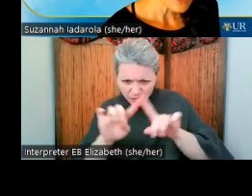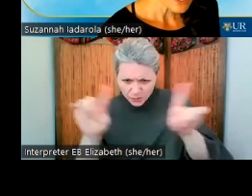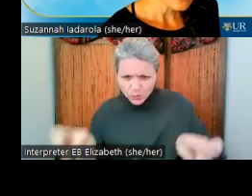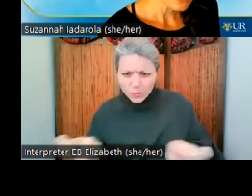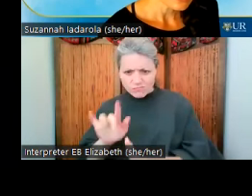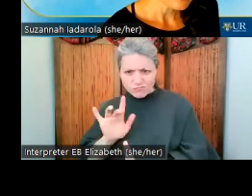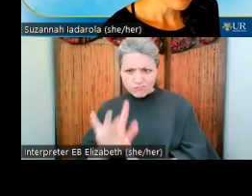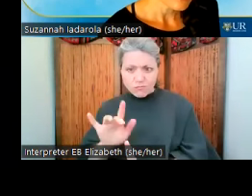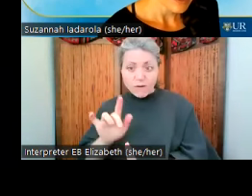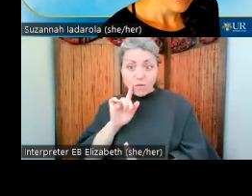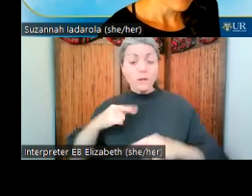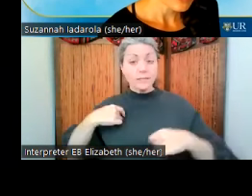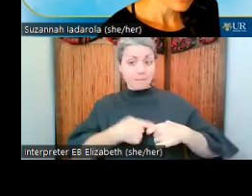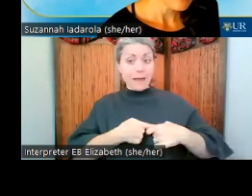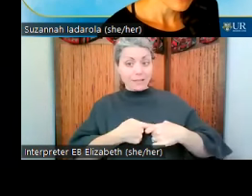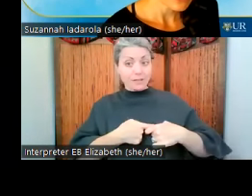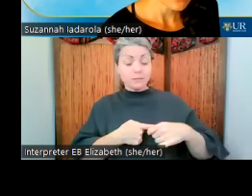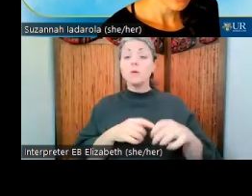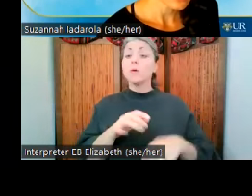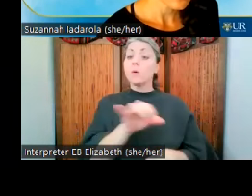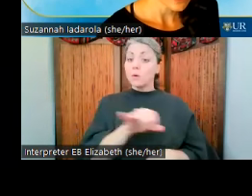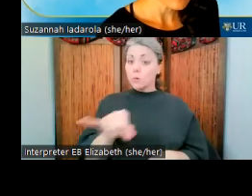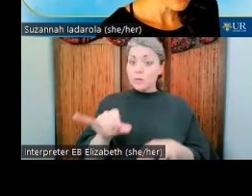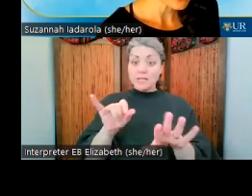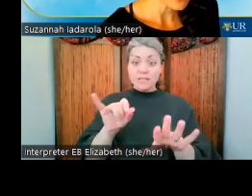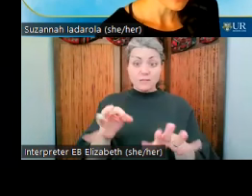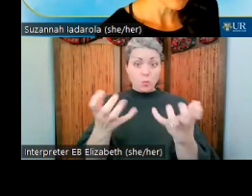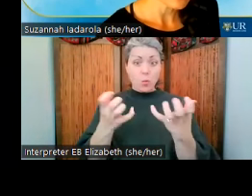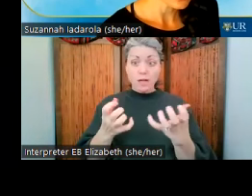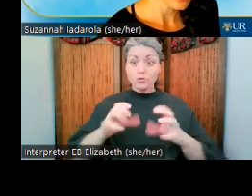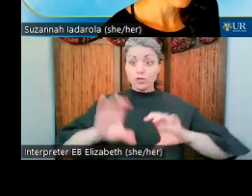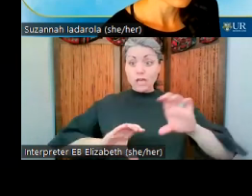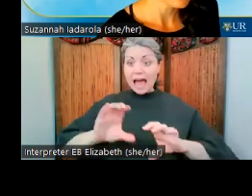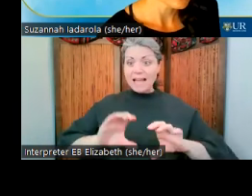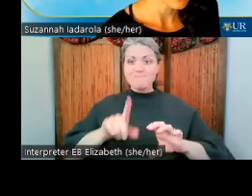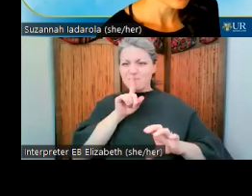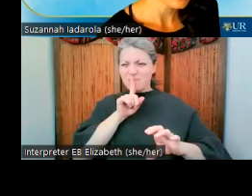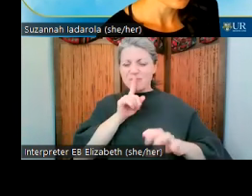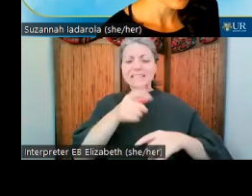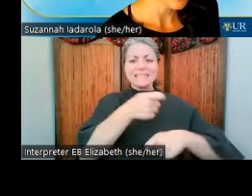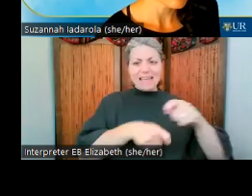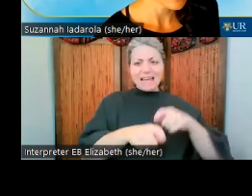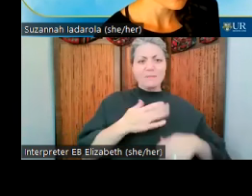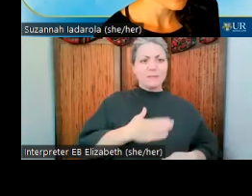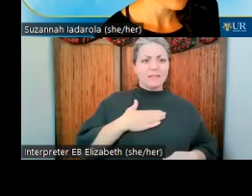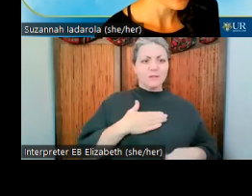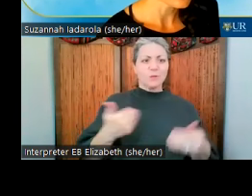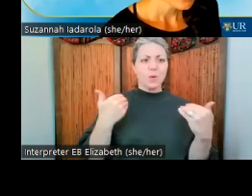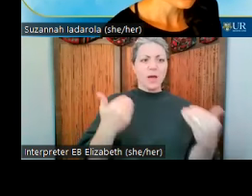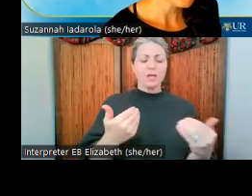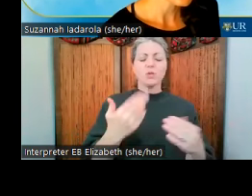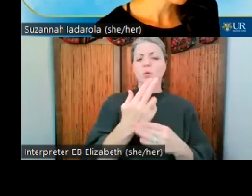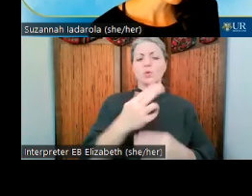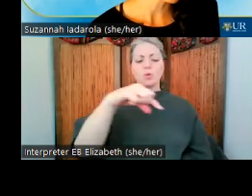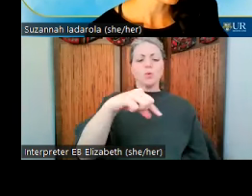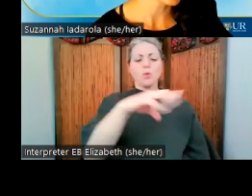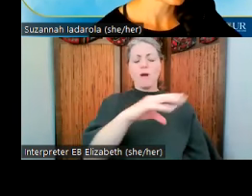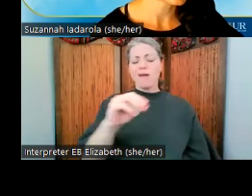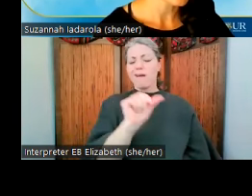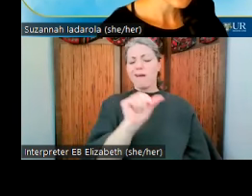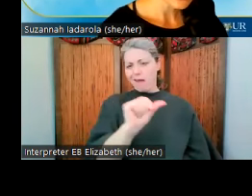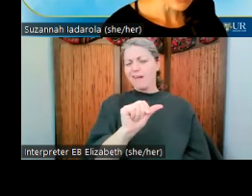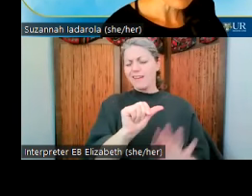also asking participants to use the Q&A feature and not the chat. Oh, I'm sorry, this is like automatically scrolling. To use the Q&A